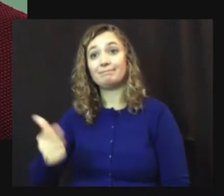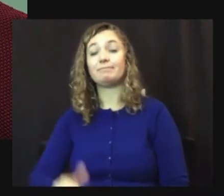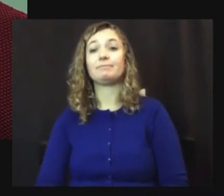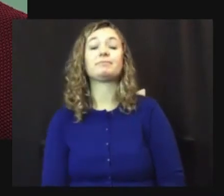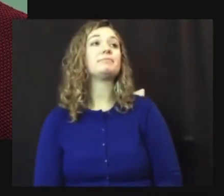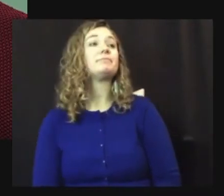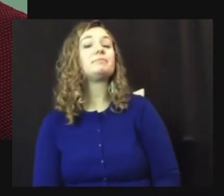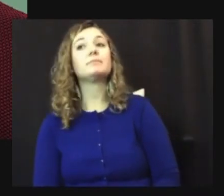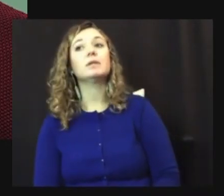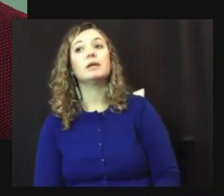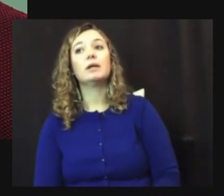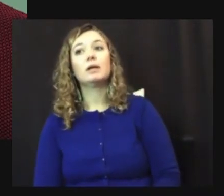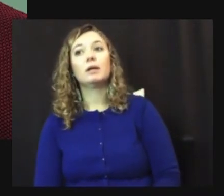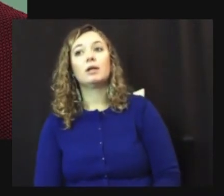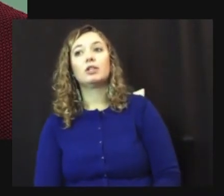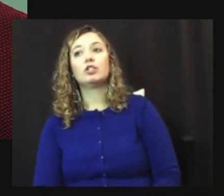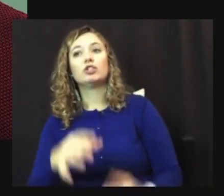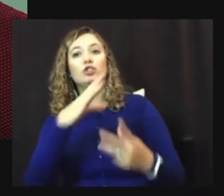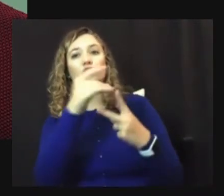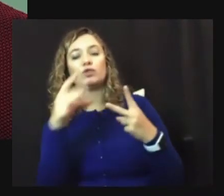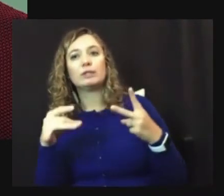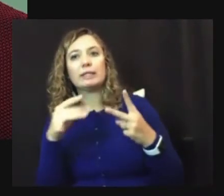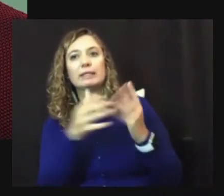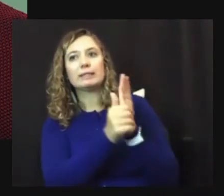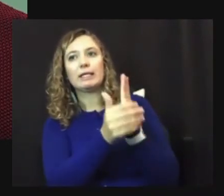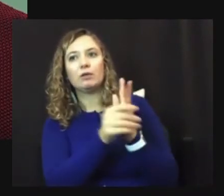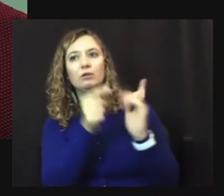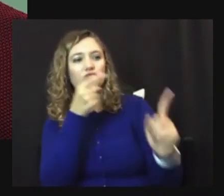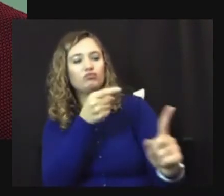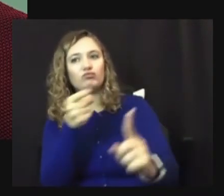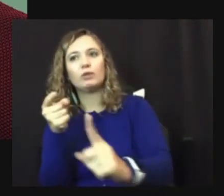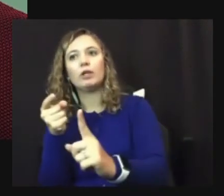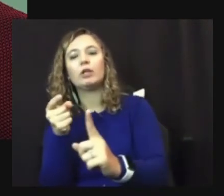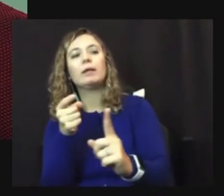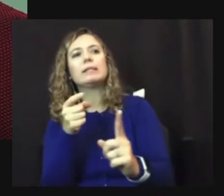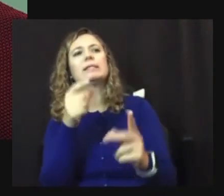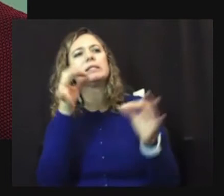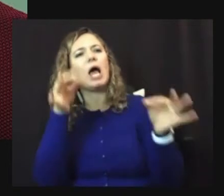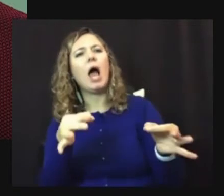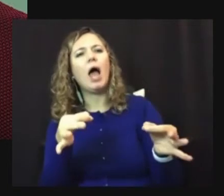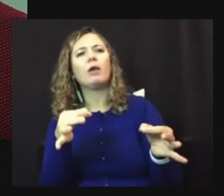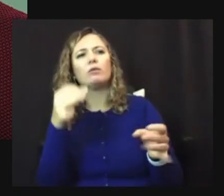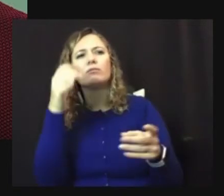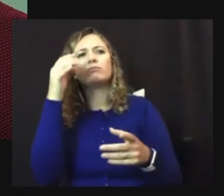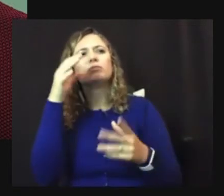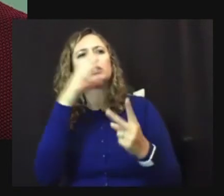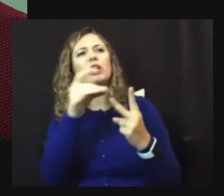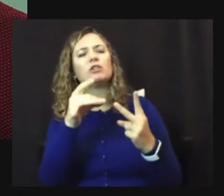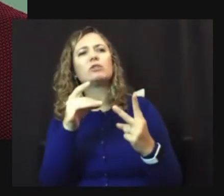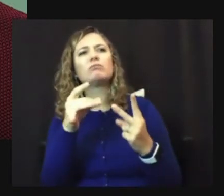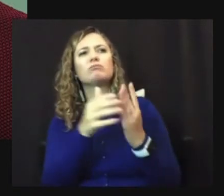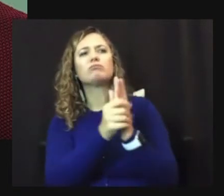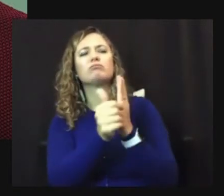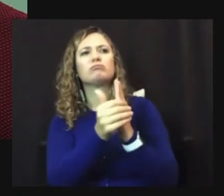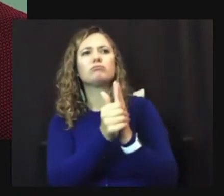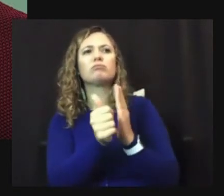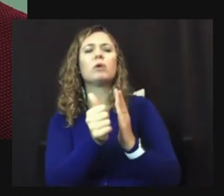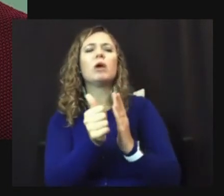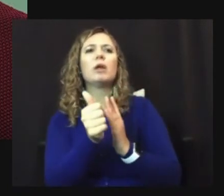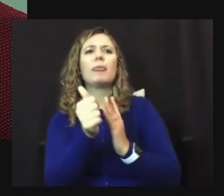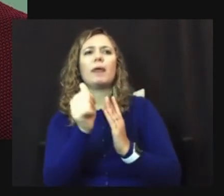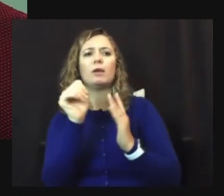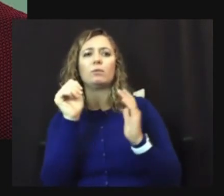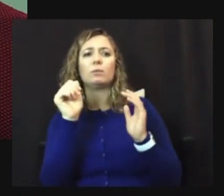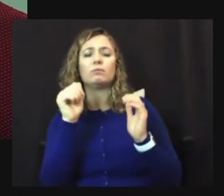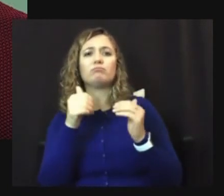which skills to target, focus on choosing skills that will help your child to become more independent, thereby making him less dependent on your